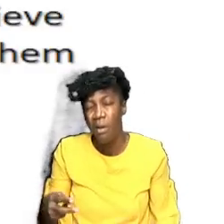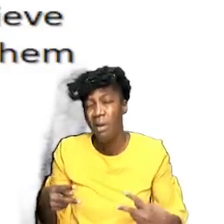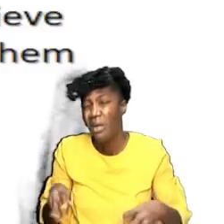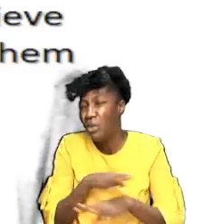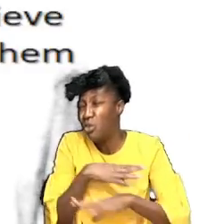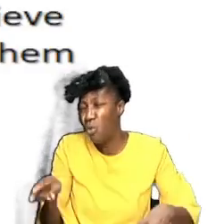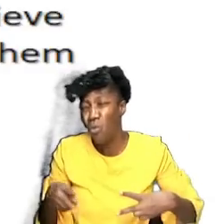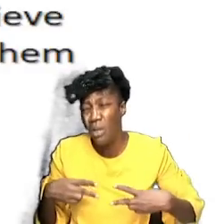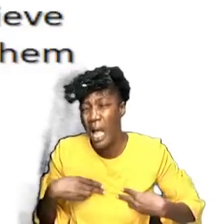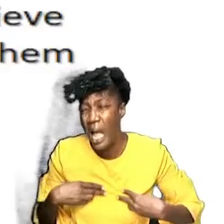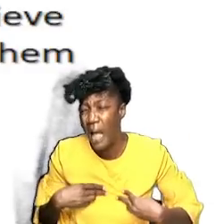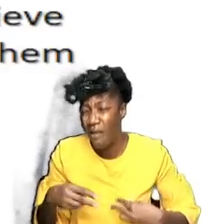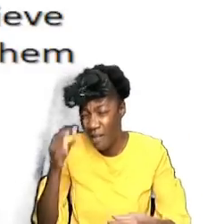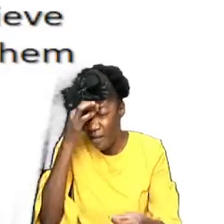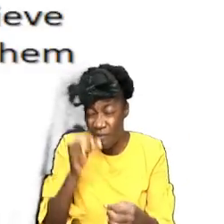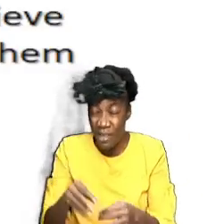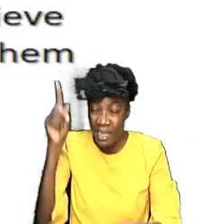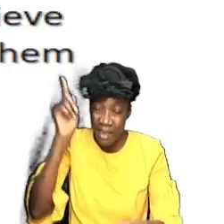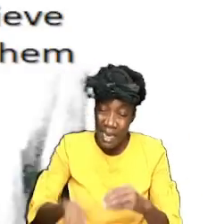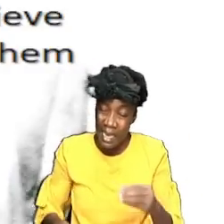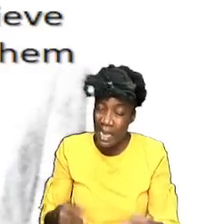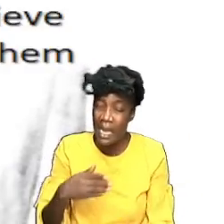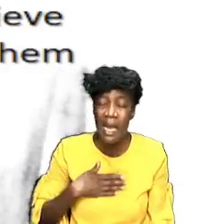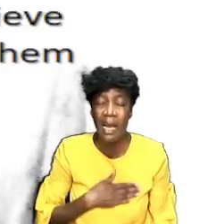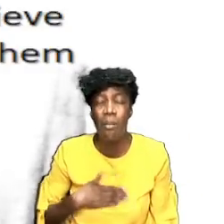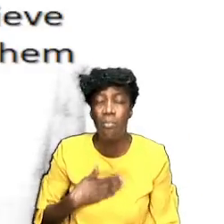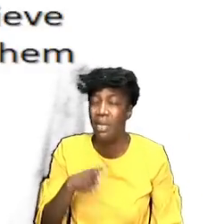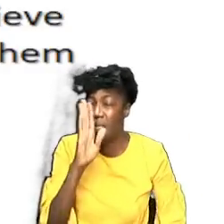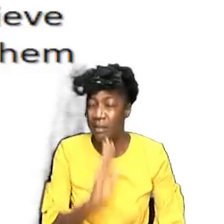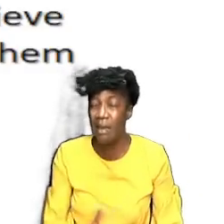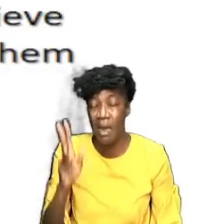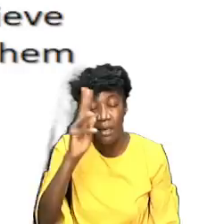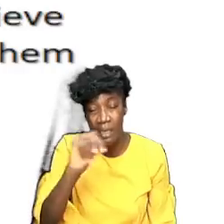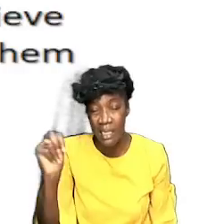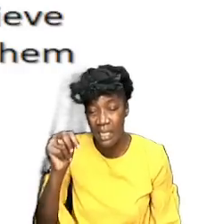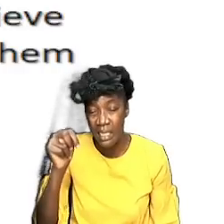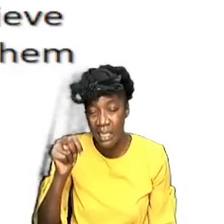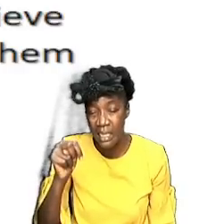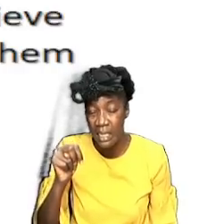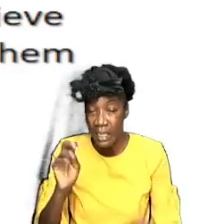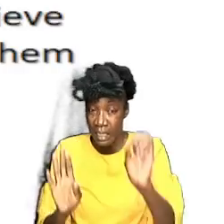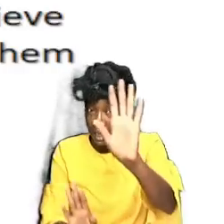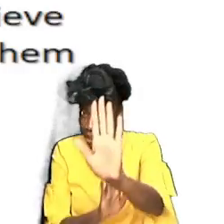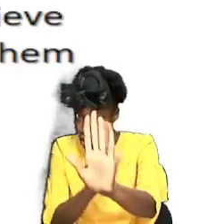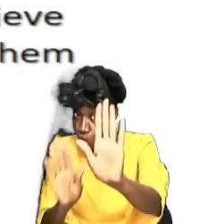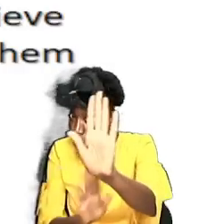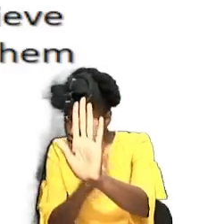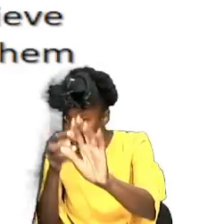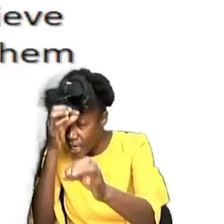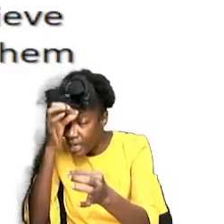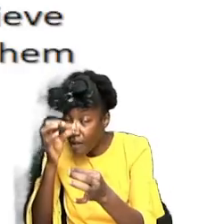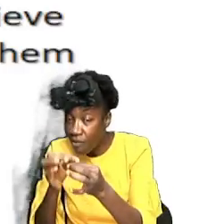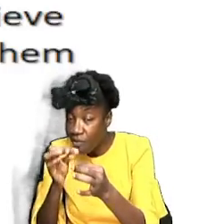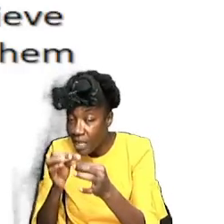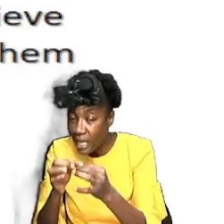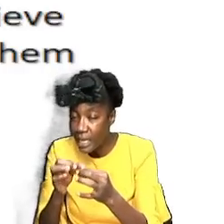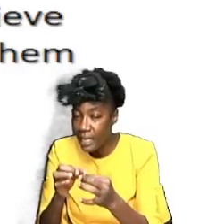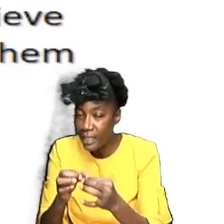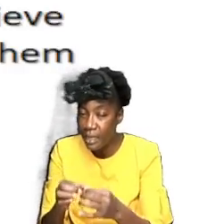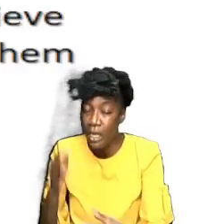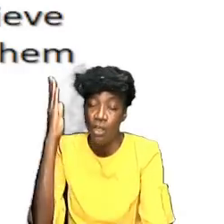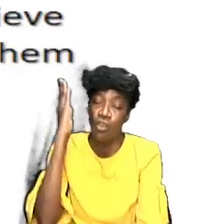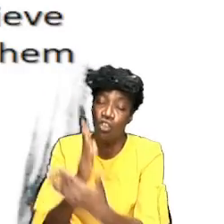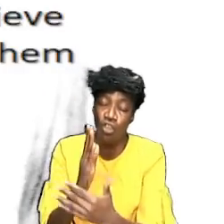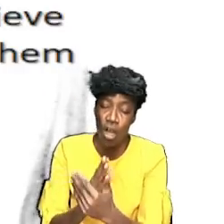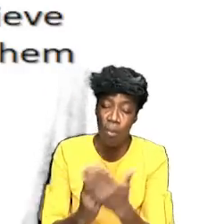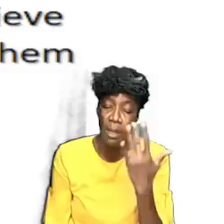you really cannot please God. Amen. So we need the shield of faith to quench all the fiery darts of the enemy. Everything that the